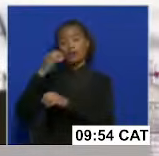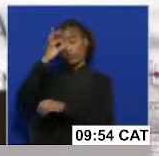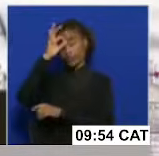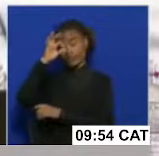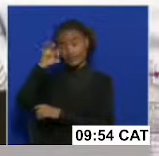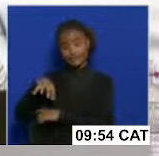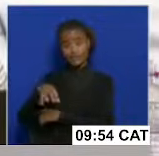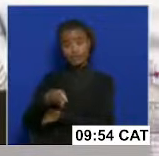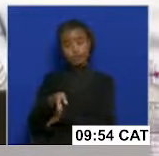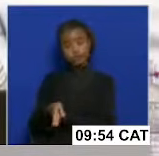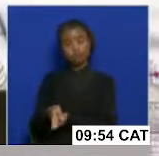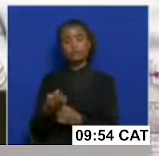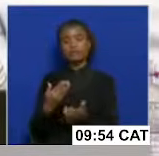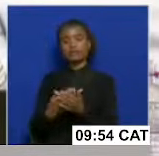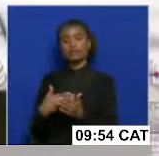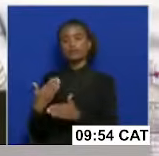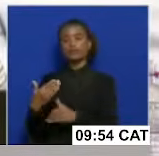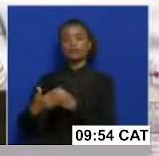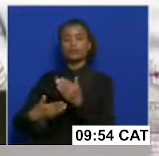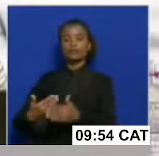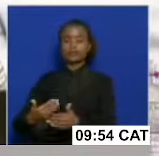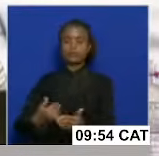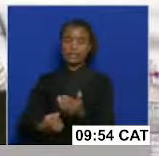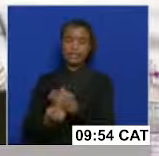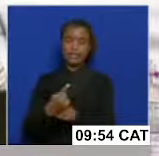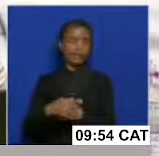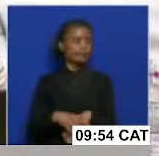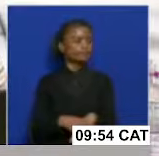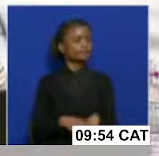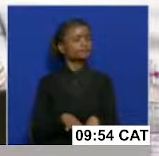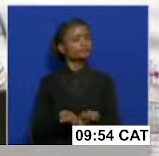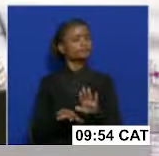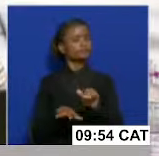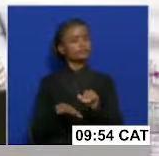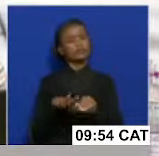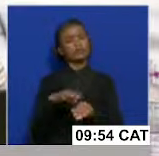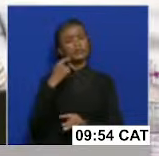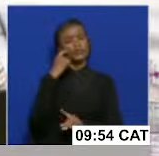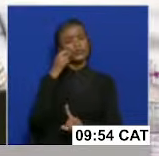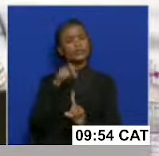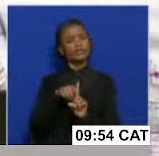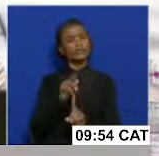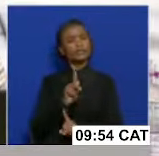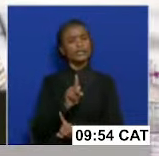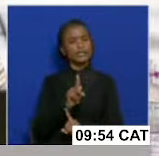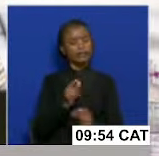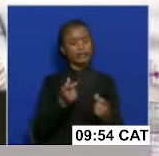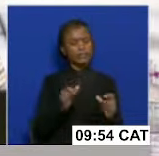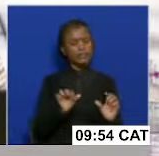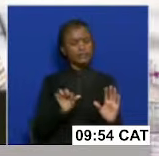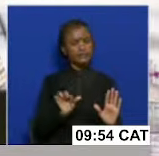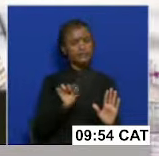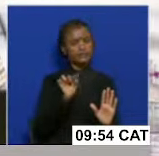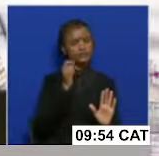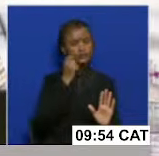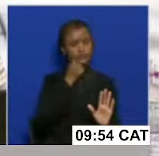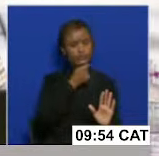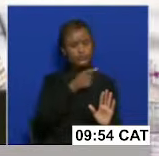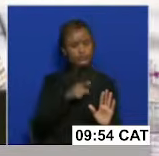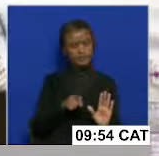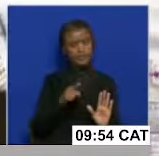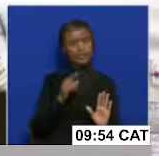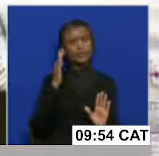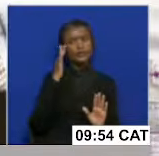Witness K, when you say in paragraph 6, I came to know of this informant when